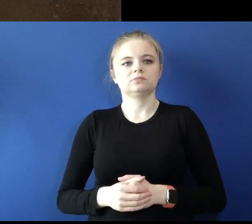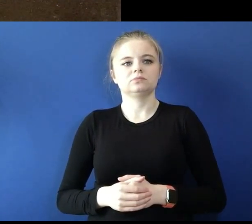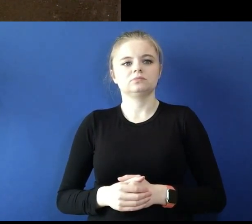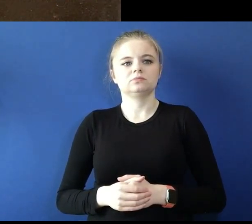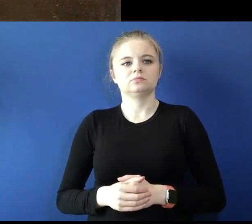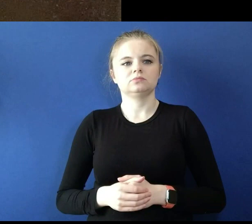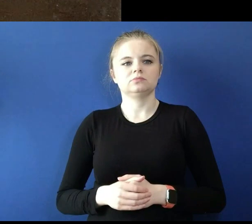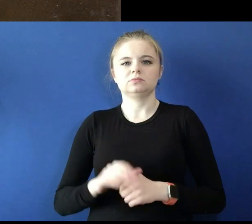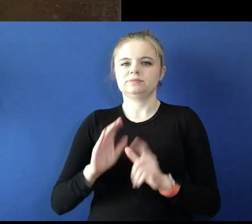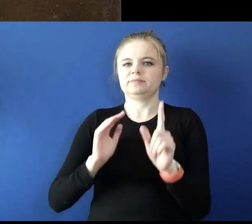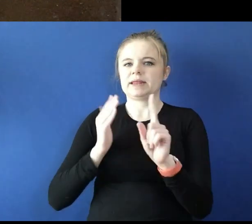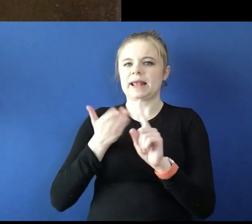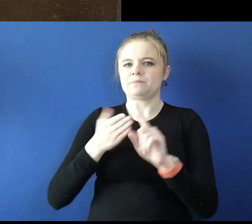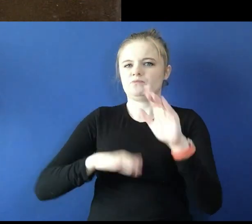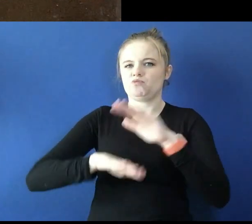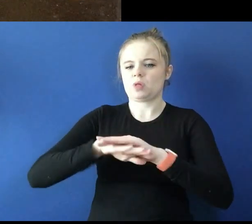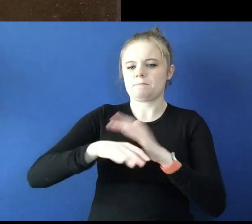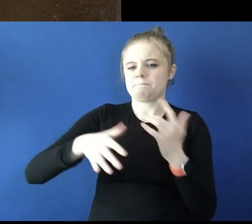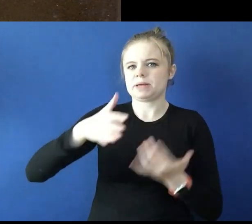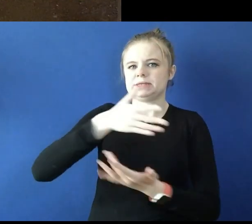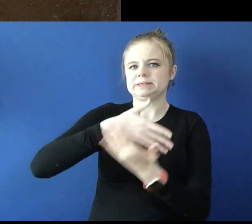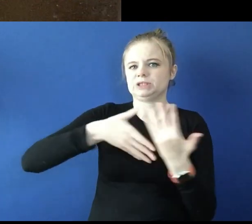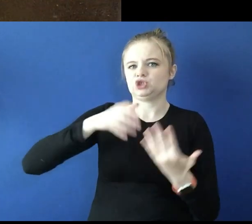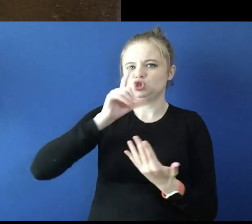Chicken gets nice and browned.